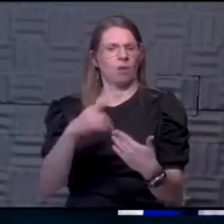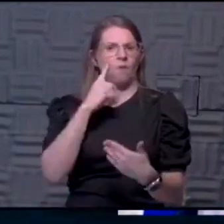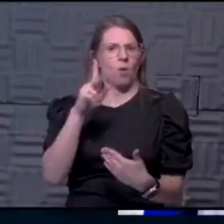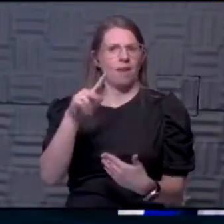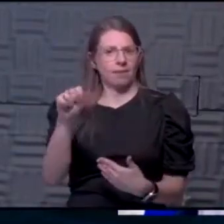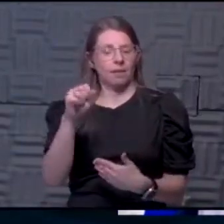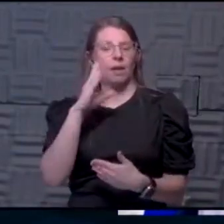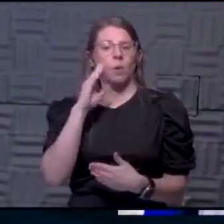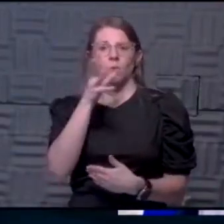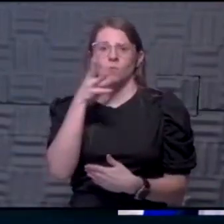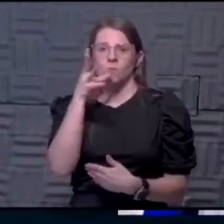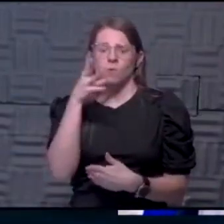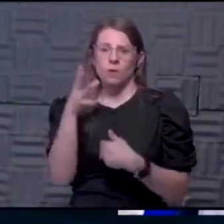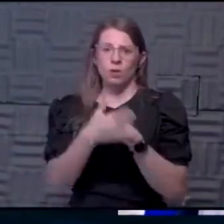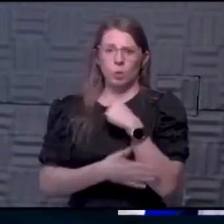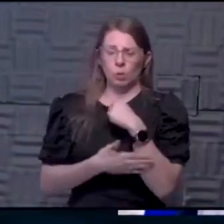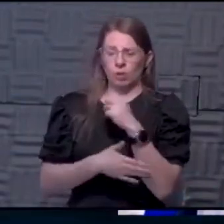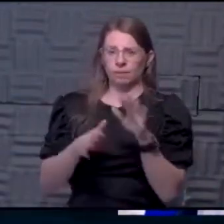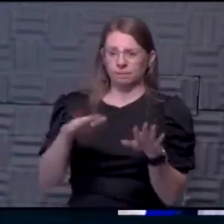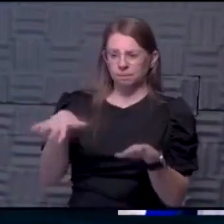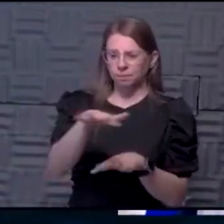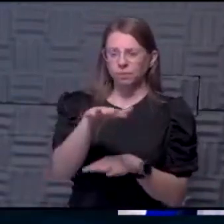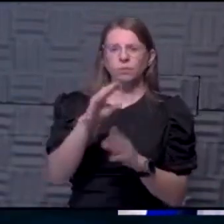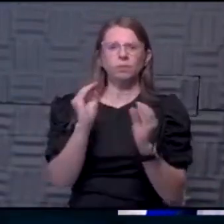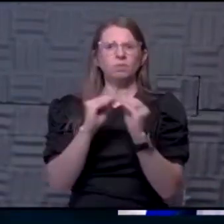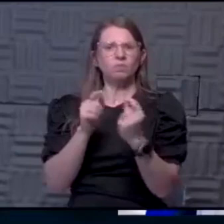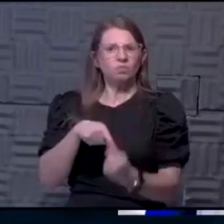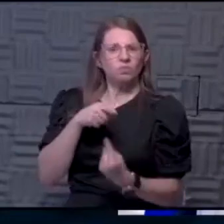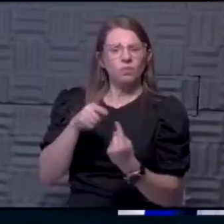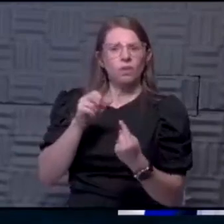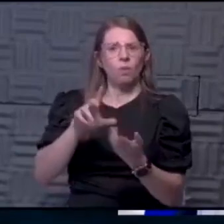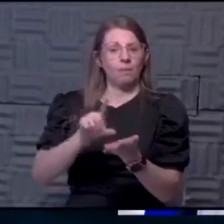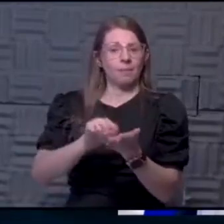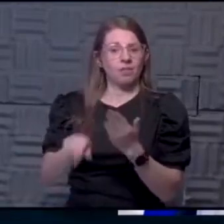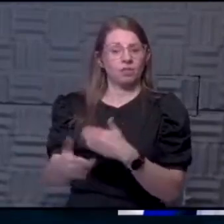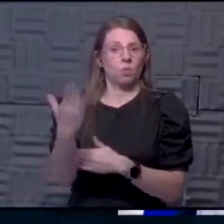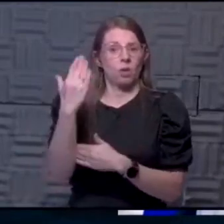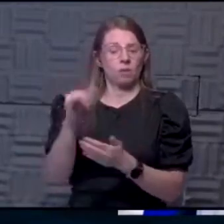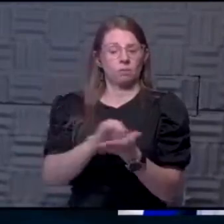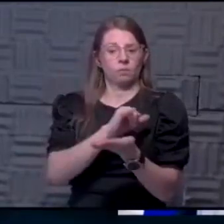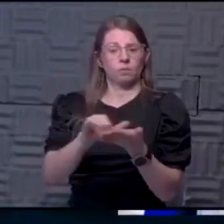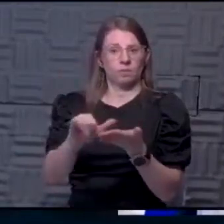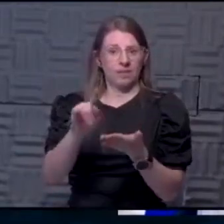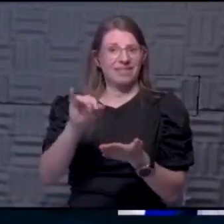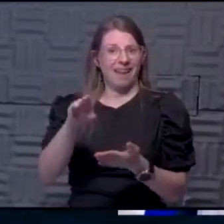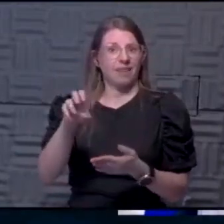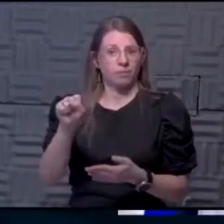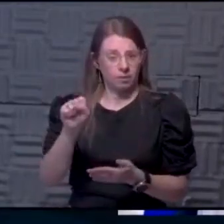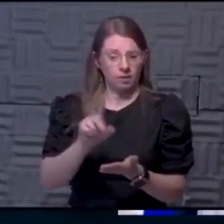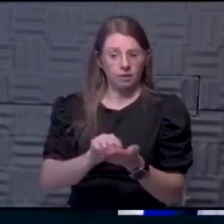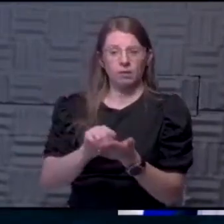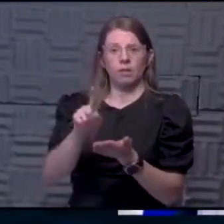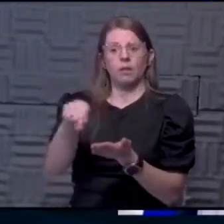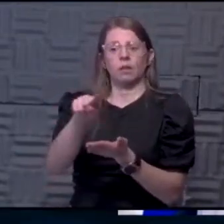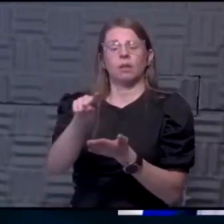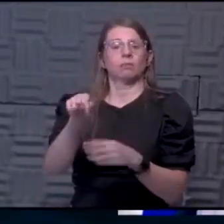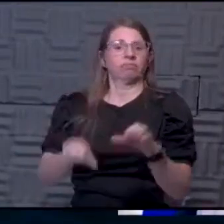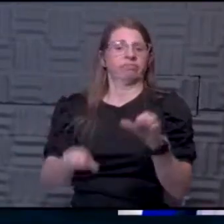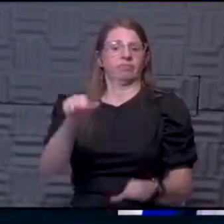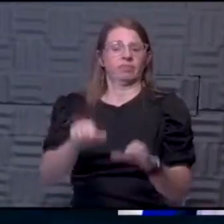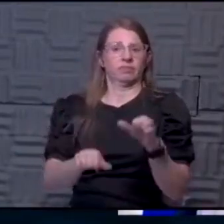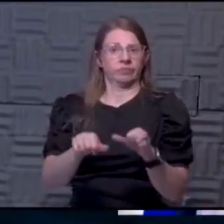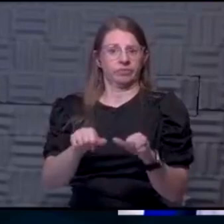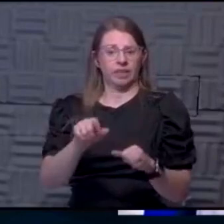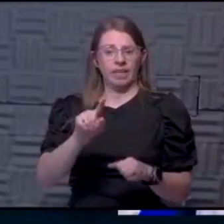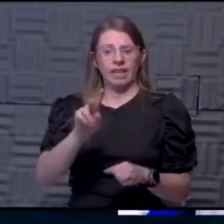communities where I know that's been a little bit more of a struggle, or as published this morning in the New York Times, articles around hesitation in Native Americans. And